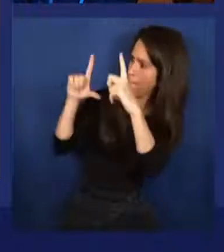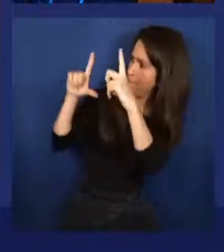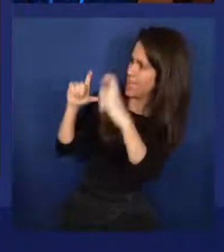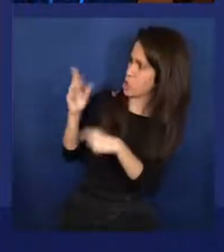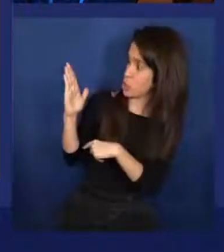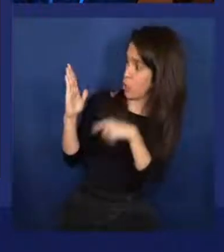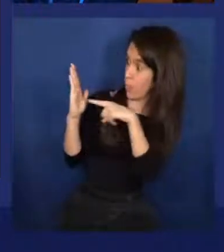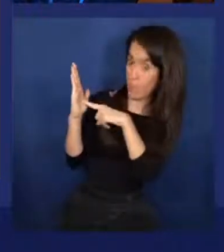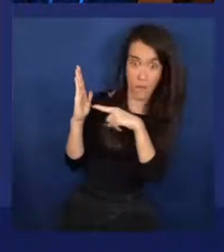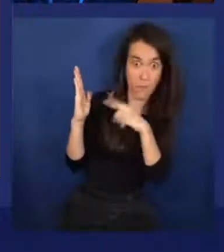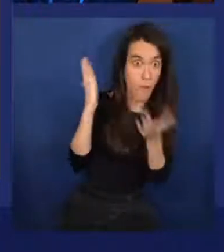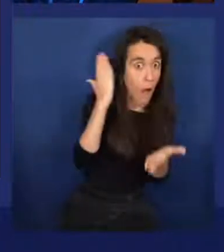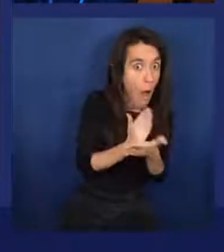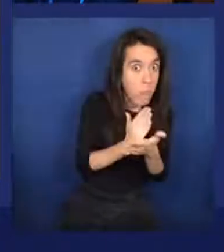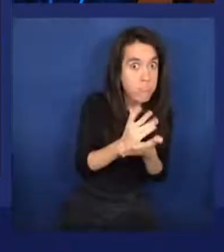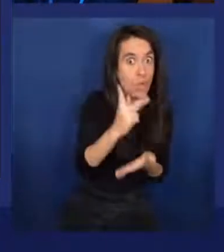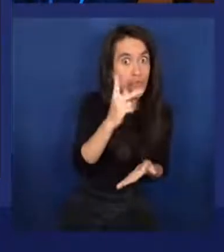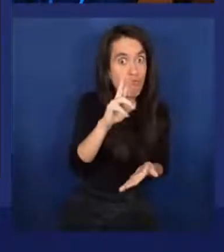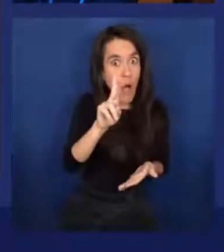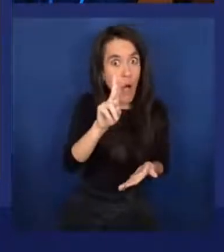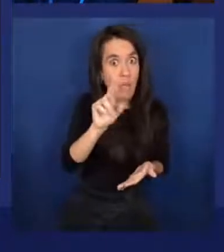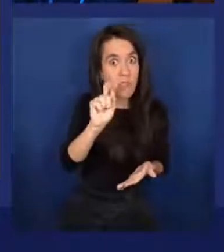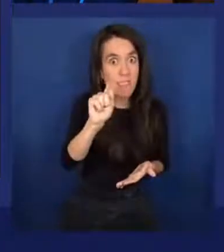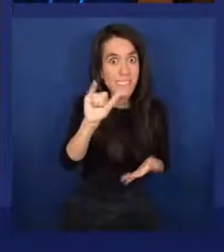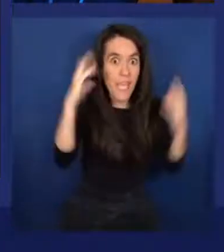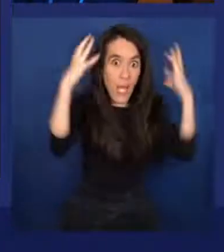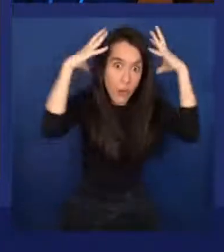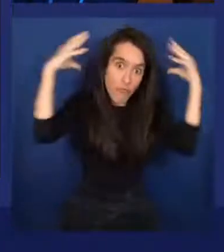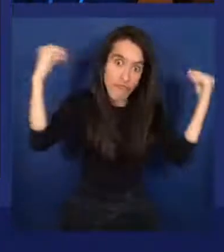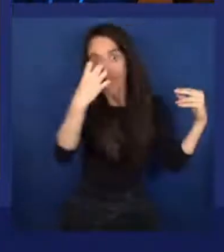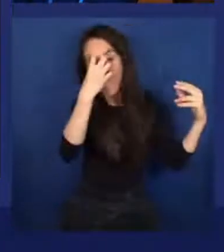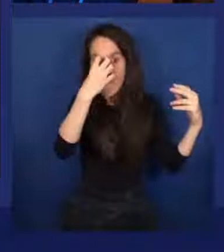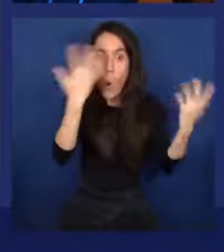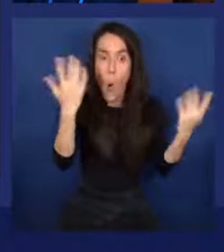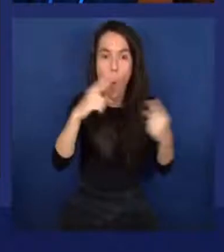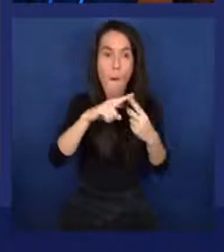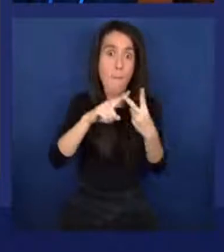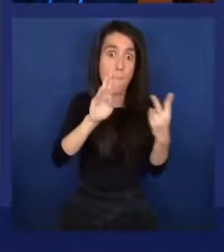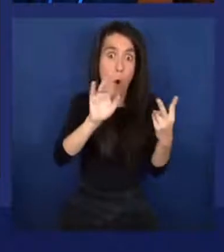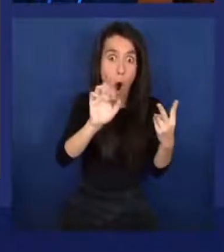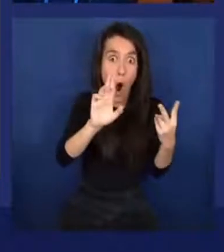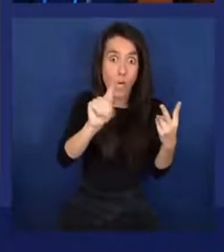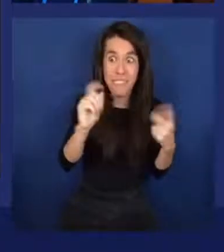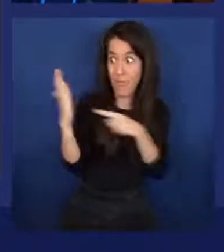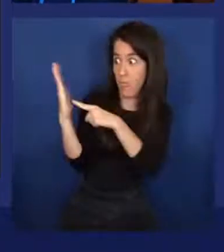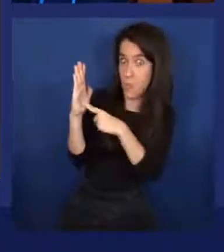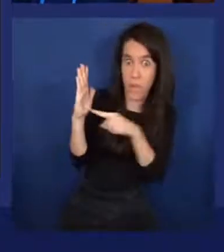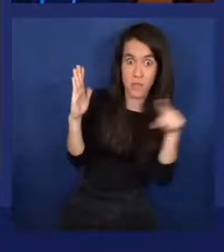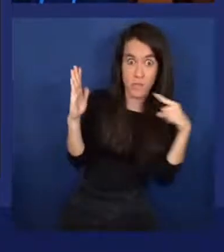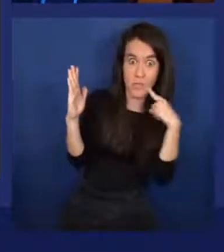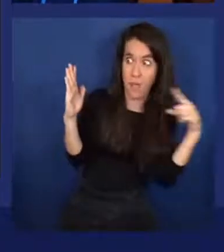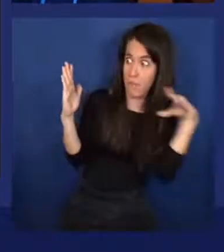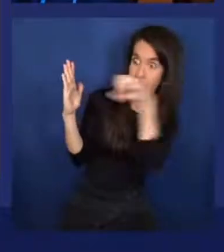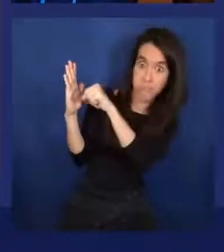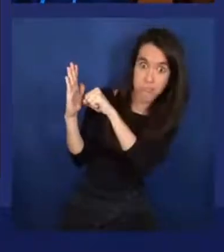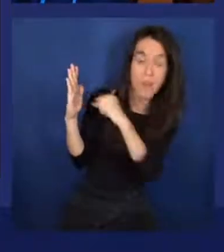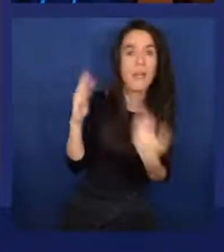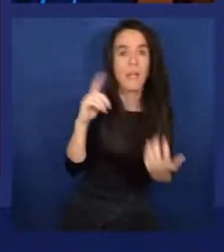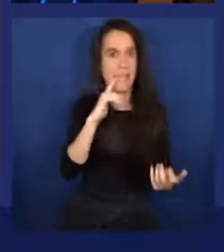give it is Krusty the Clown or Bart Simpson. Is that right? So the probability, that's one of the two,